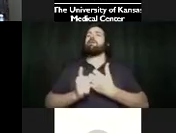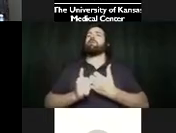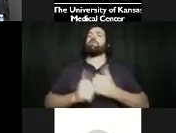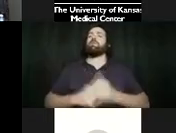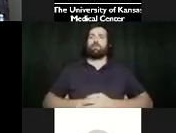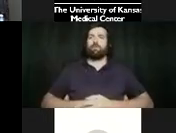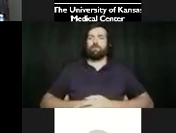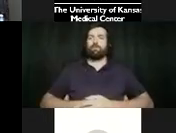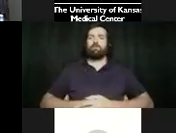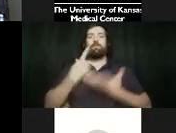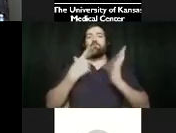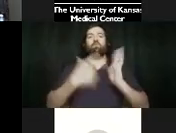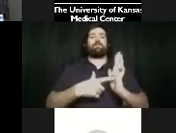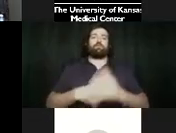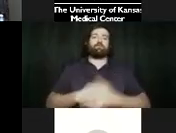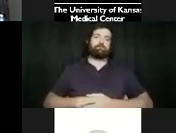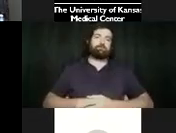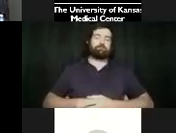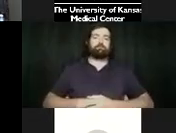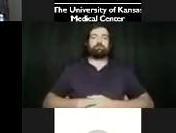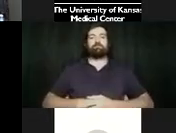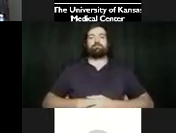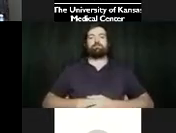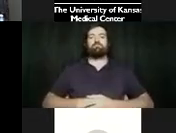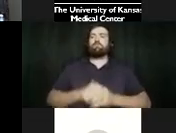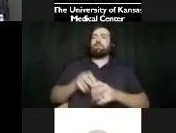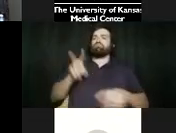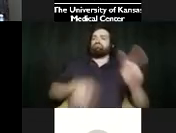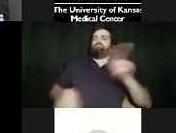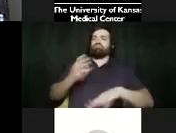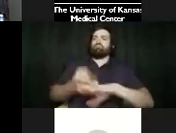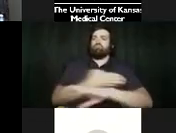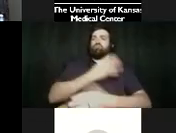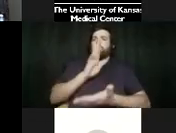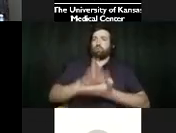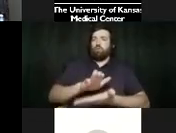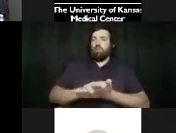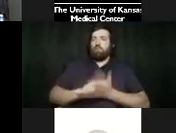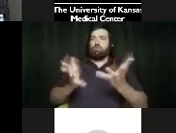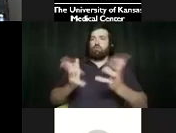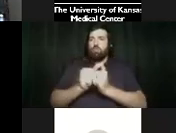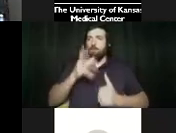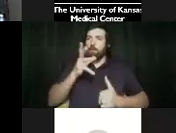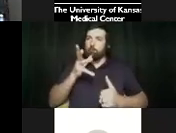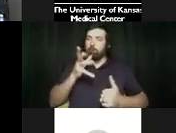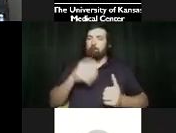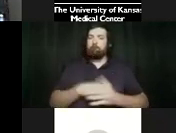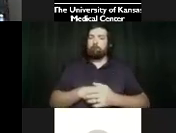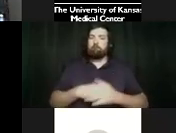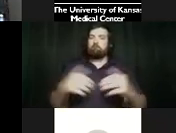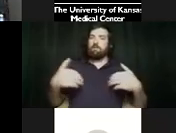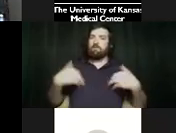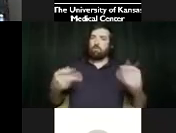Well, for example, you're examining preschoolers and you're talking with their mom. It's an opportunity to